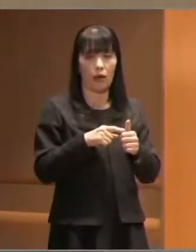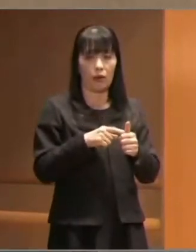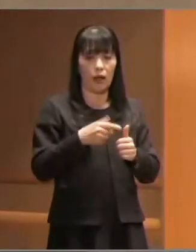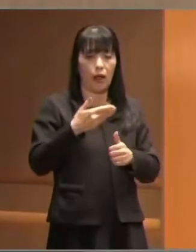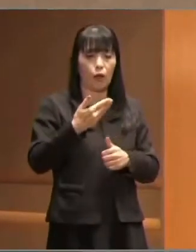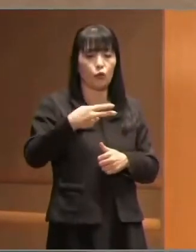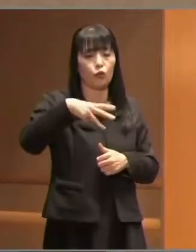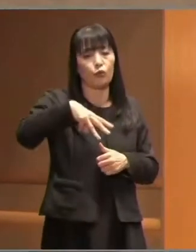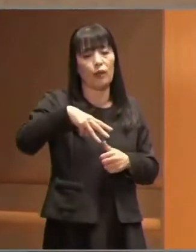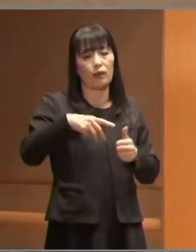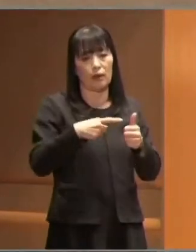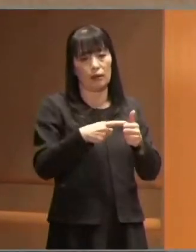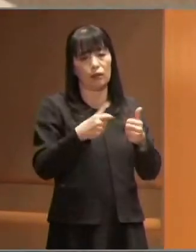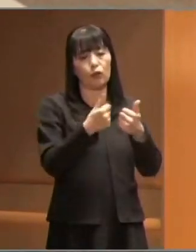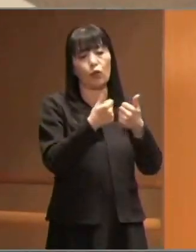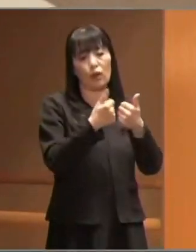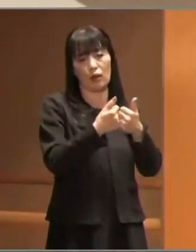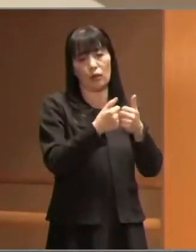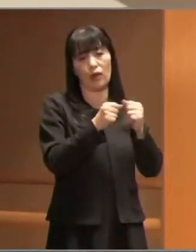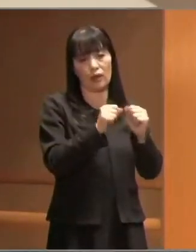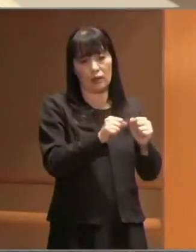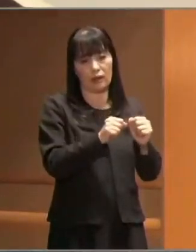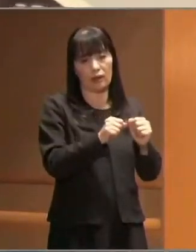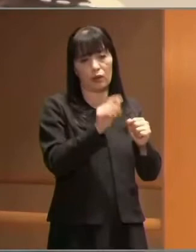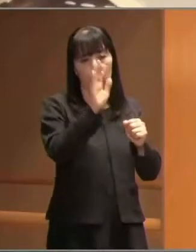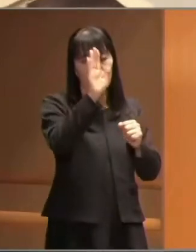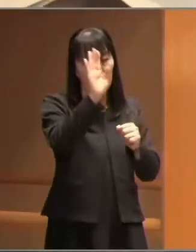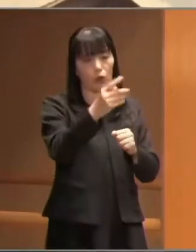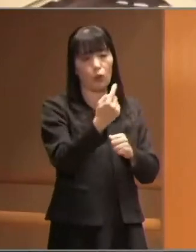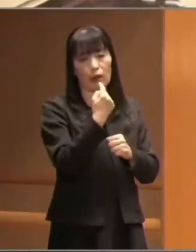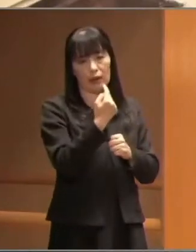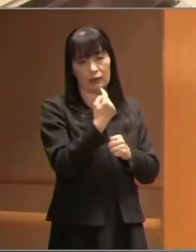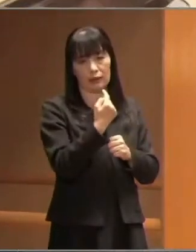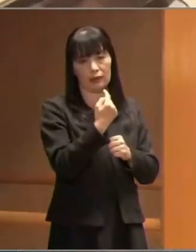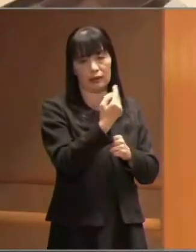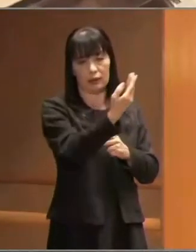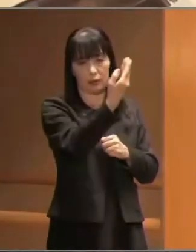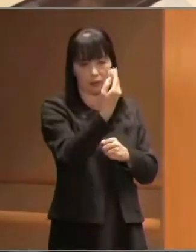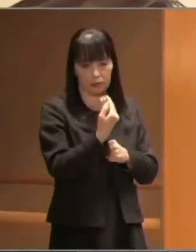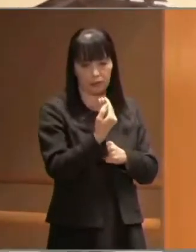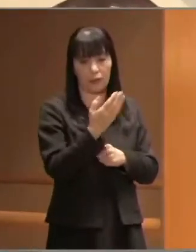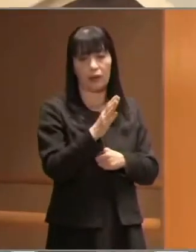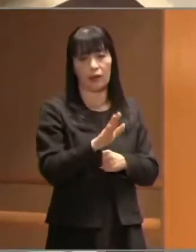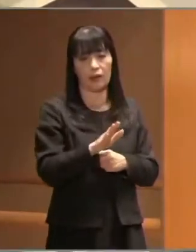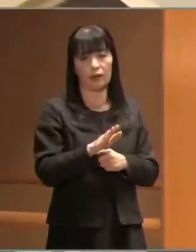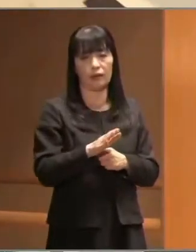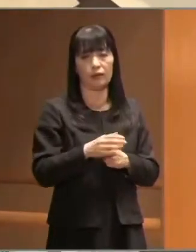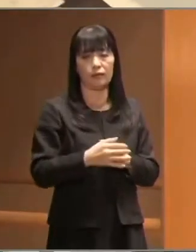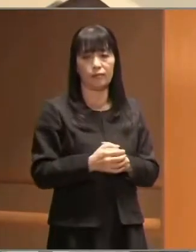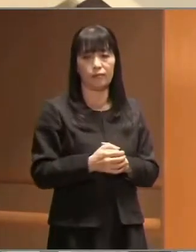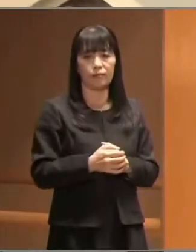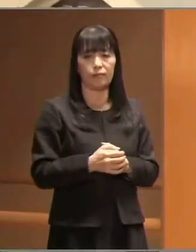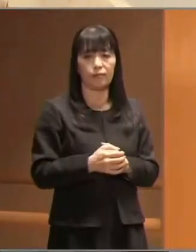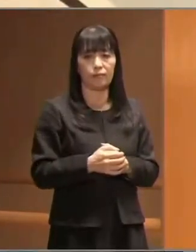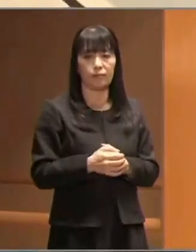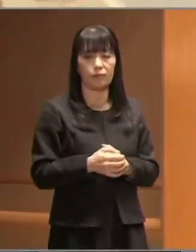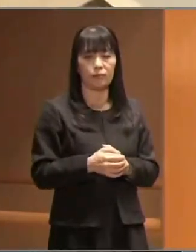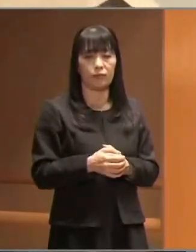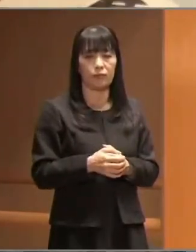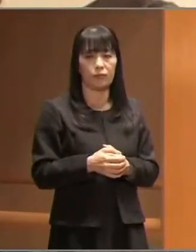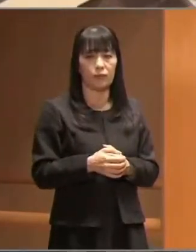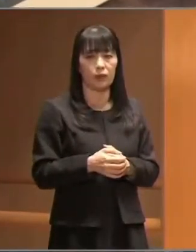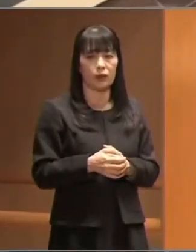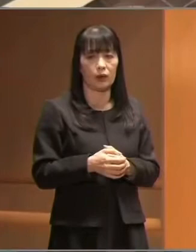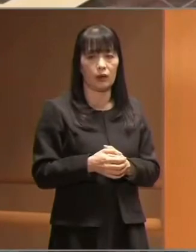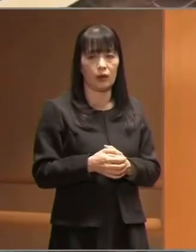proposed by Emmanuel in France, and via the architect Kengo Kuma, I